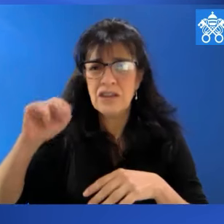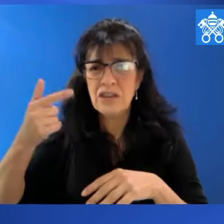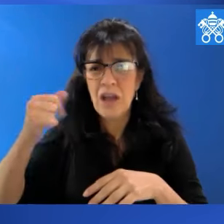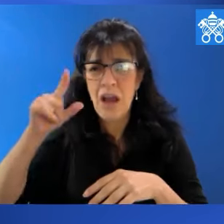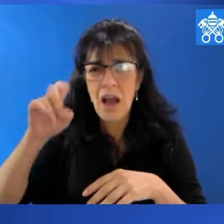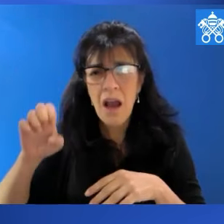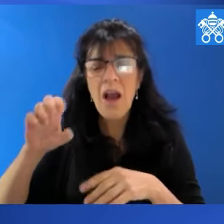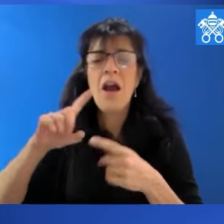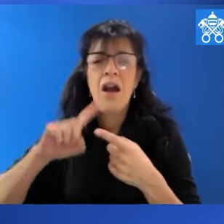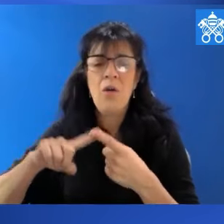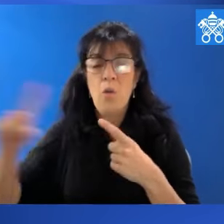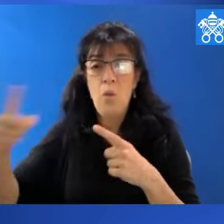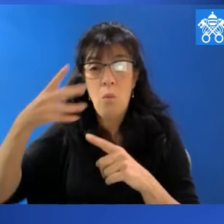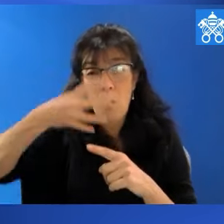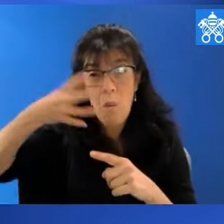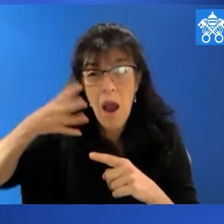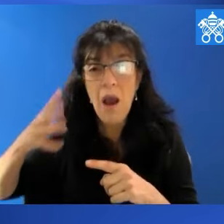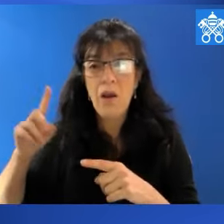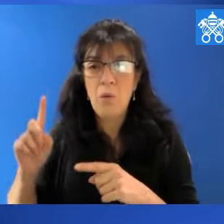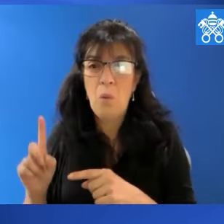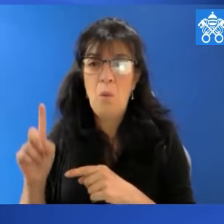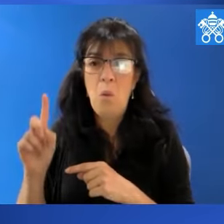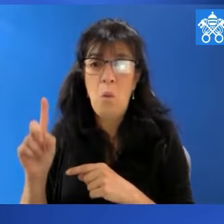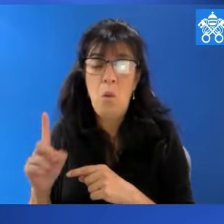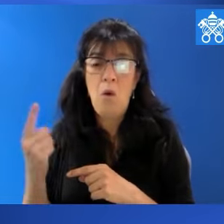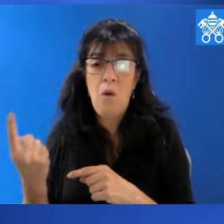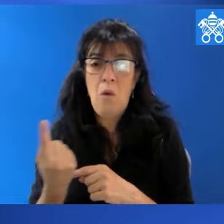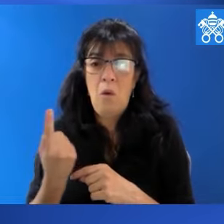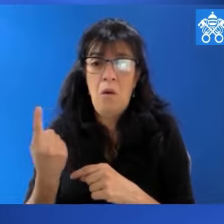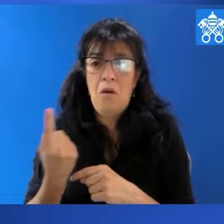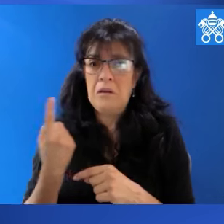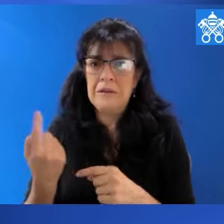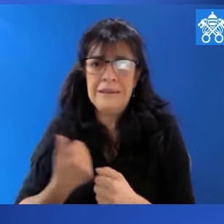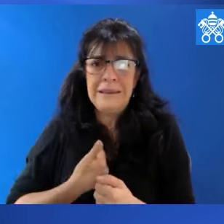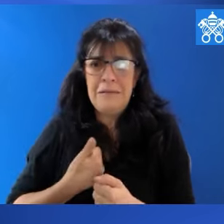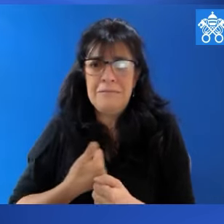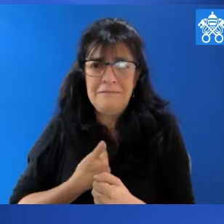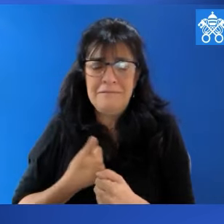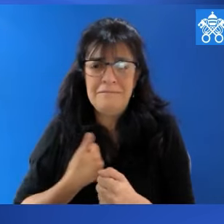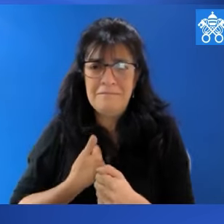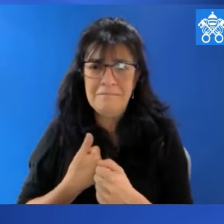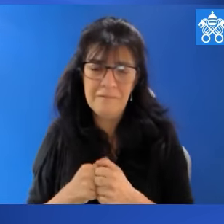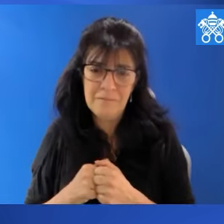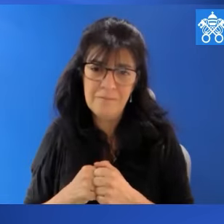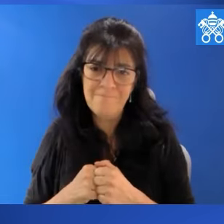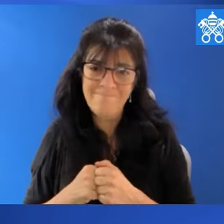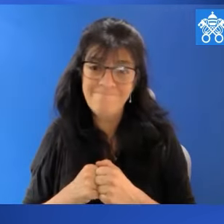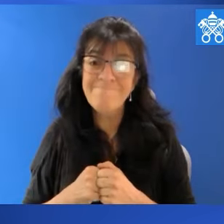steppes, where migrants walk alone, left to their own devices.